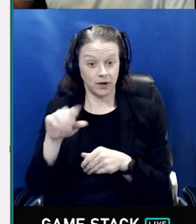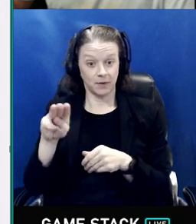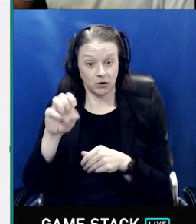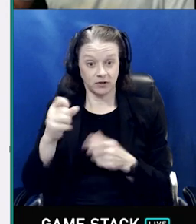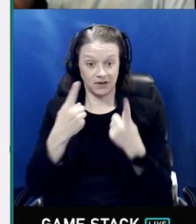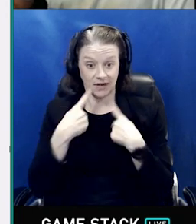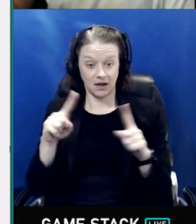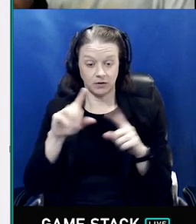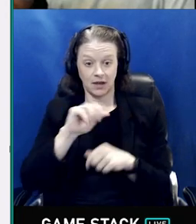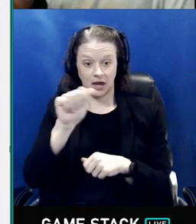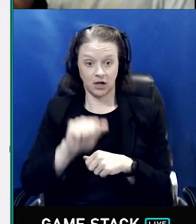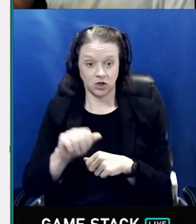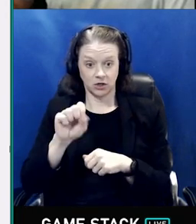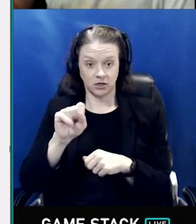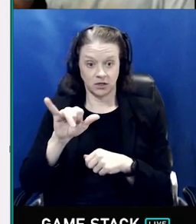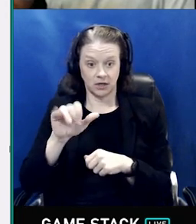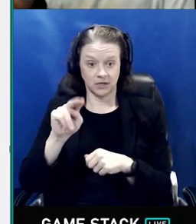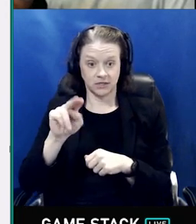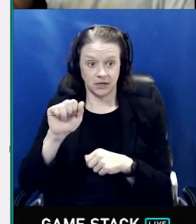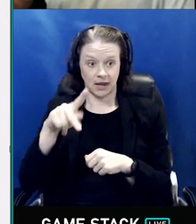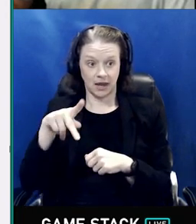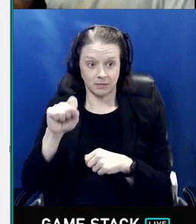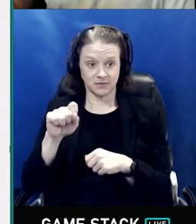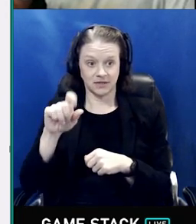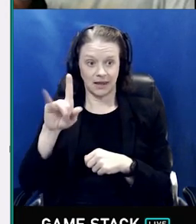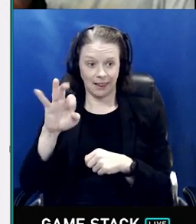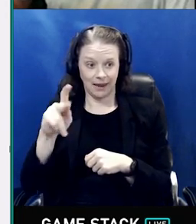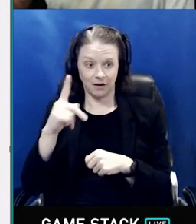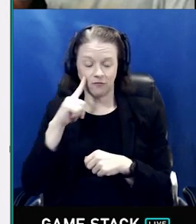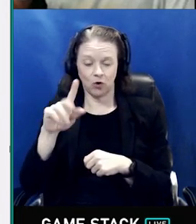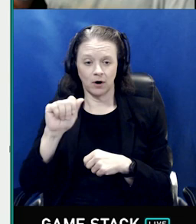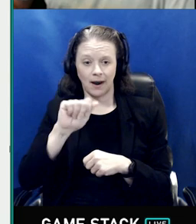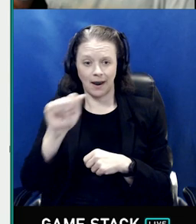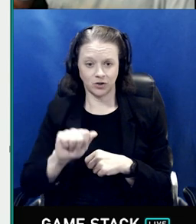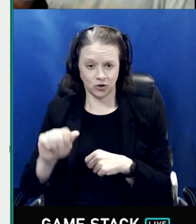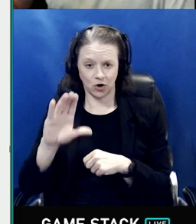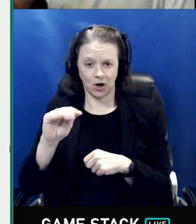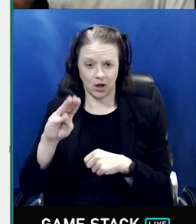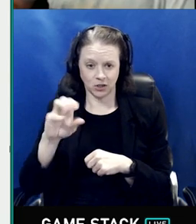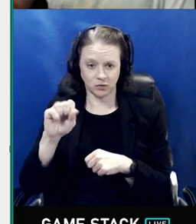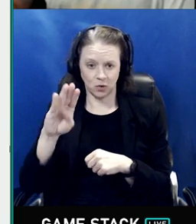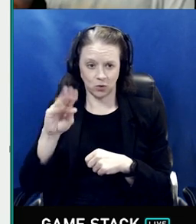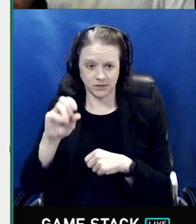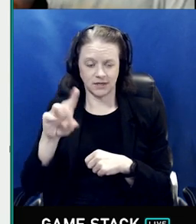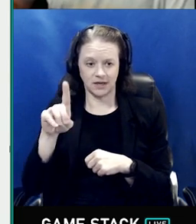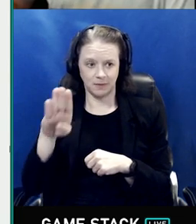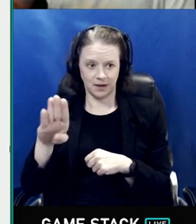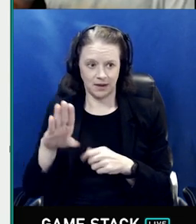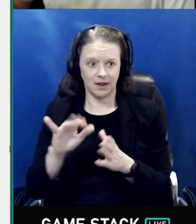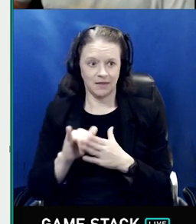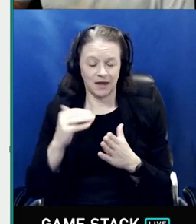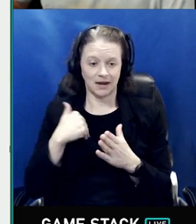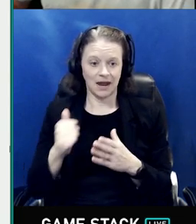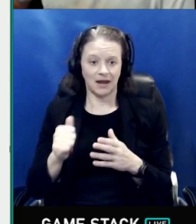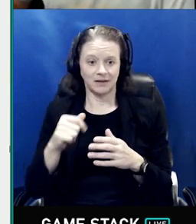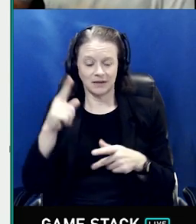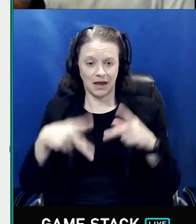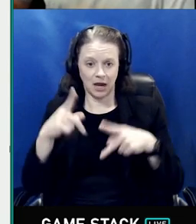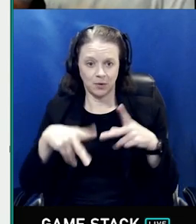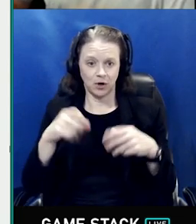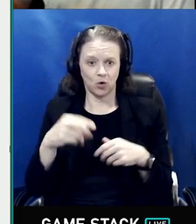Azure Synapse Link for Azure Cosmos DB. And this provides cloud-native hybrid transactional and analytical processing, or